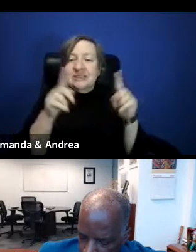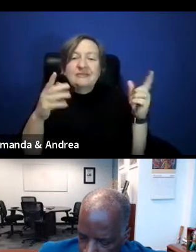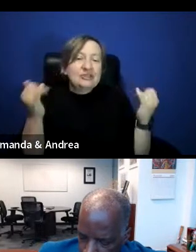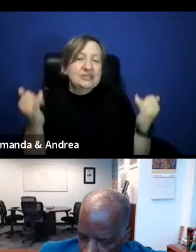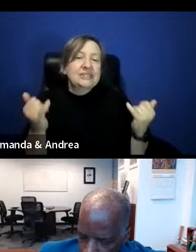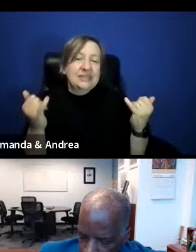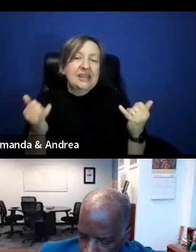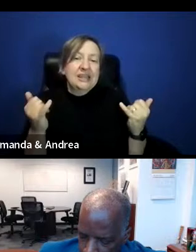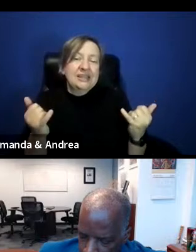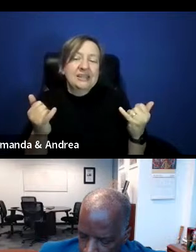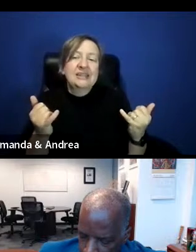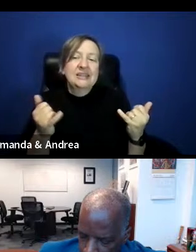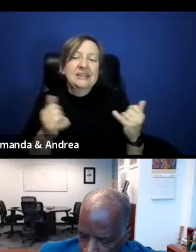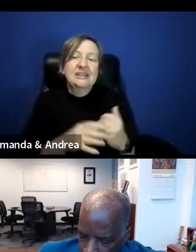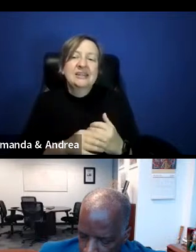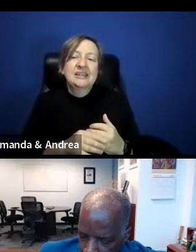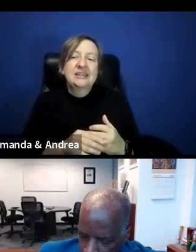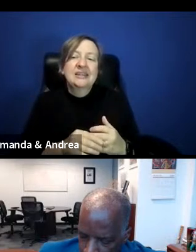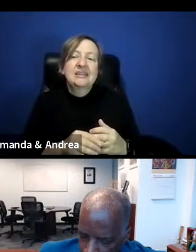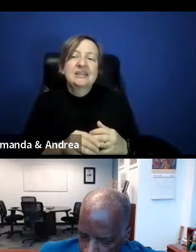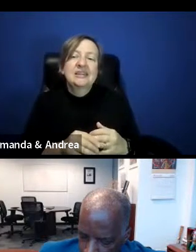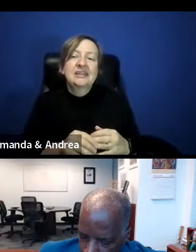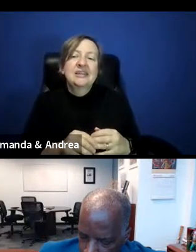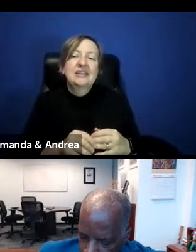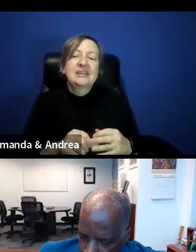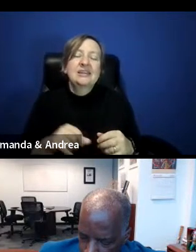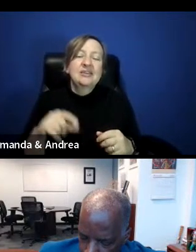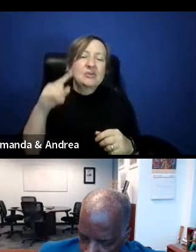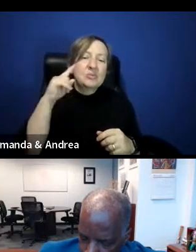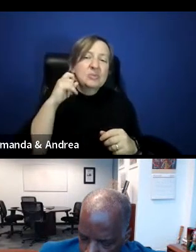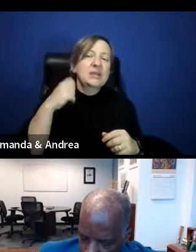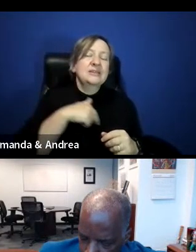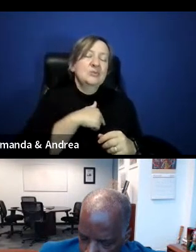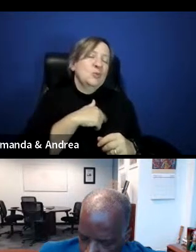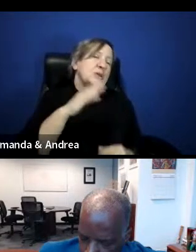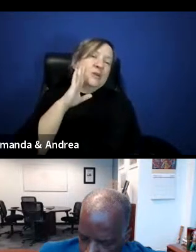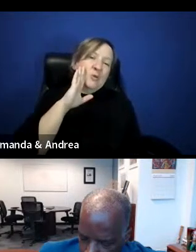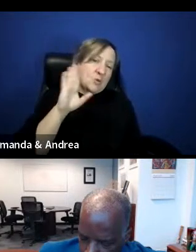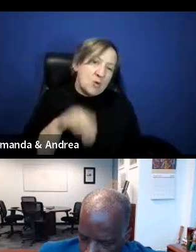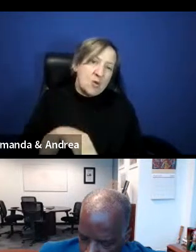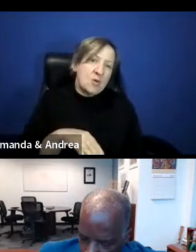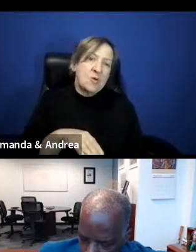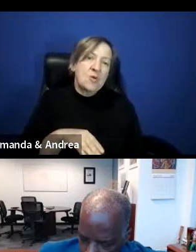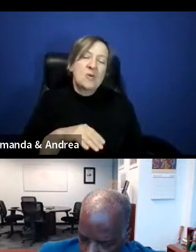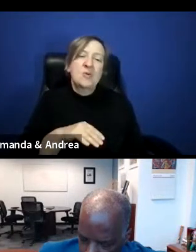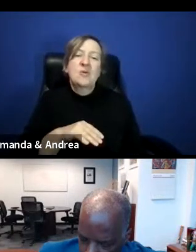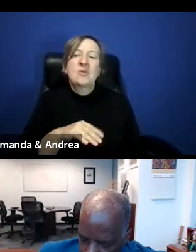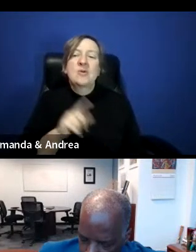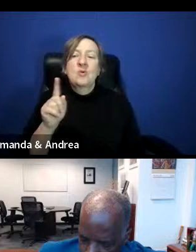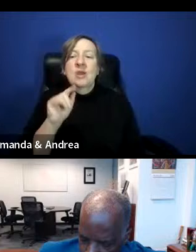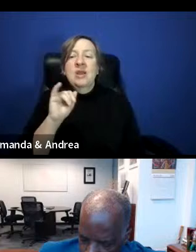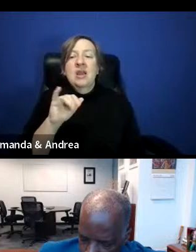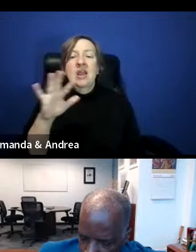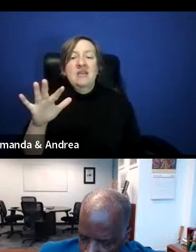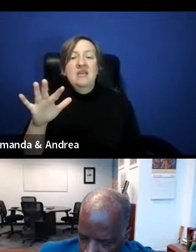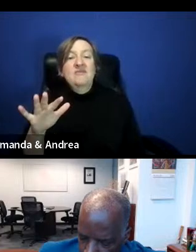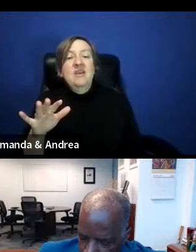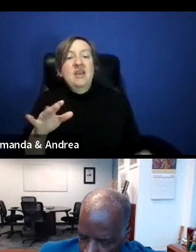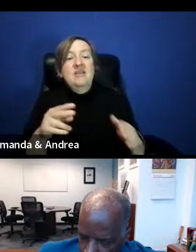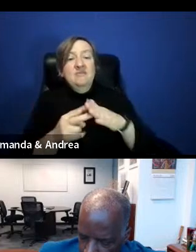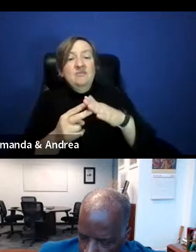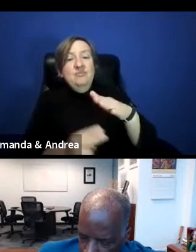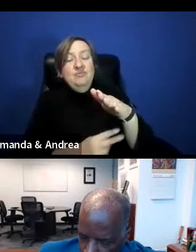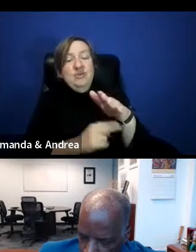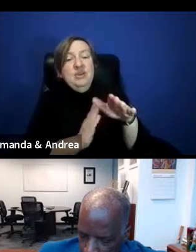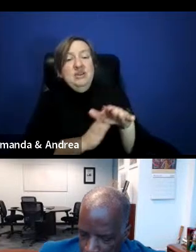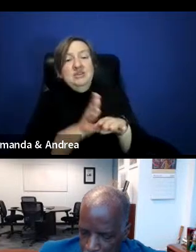And so because we know that that where the I-5 corridor runs